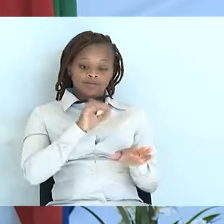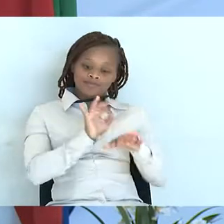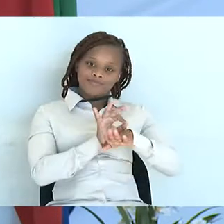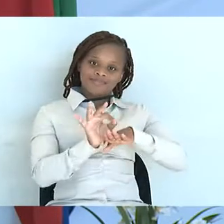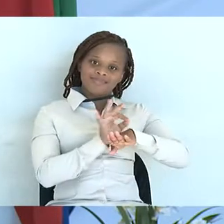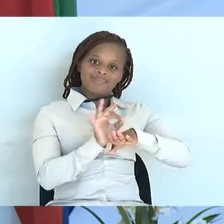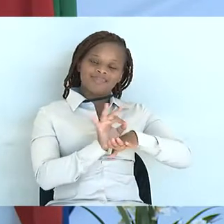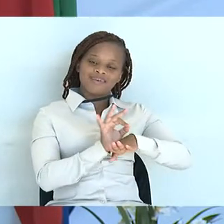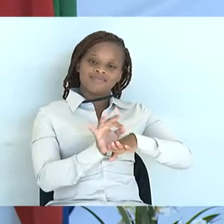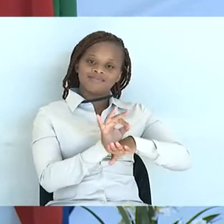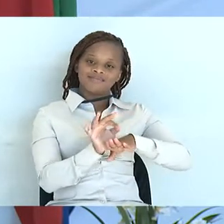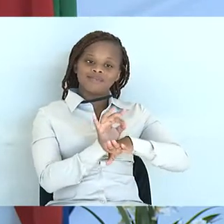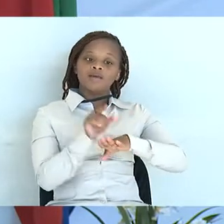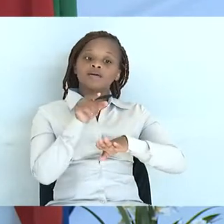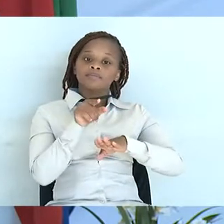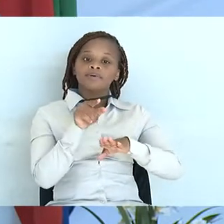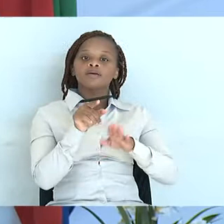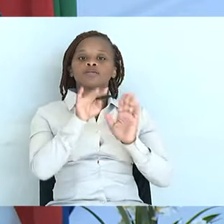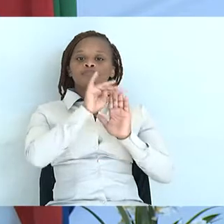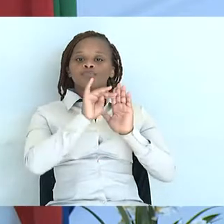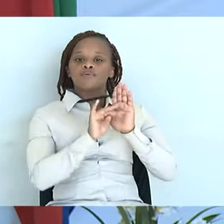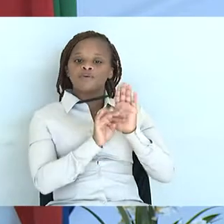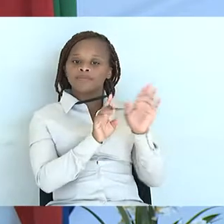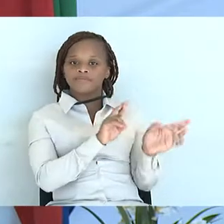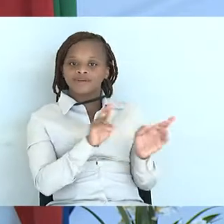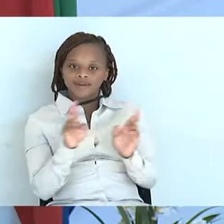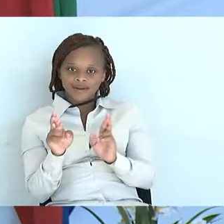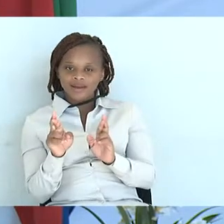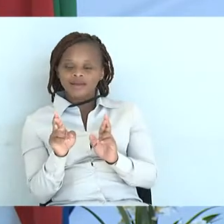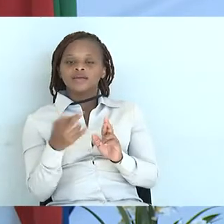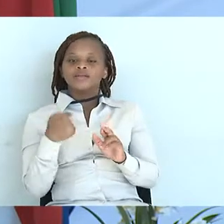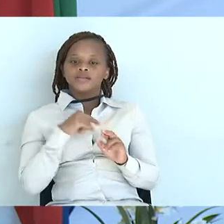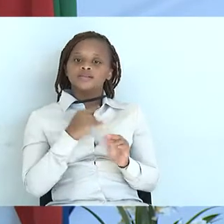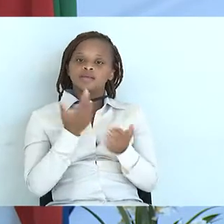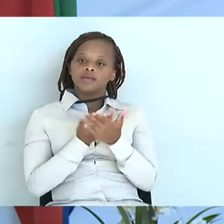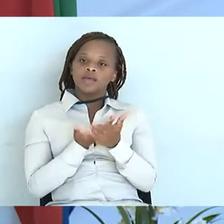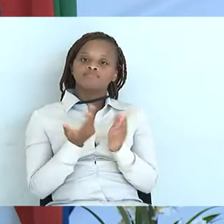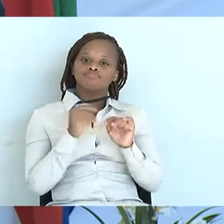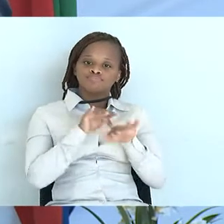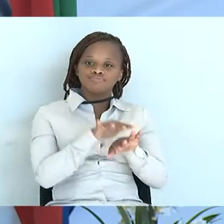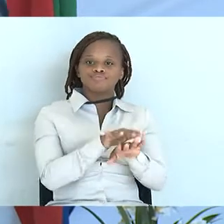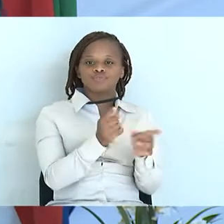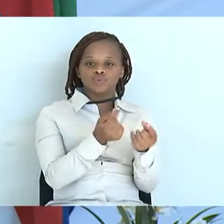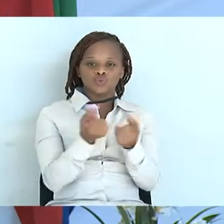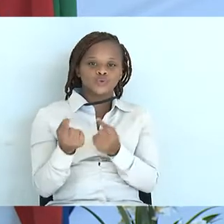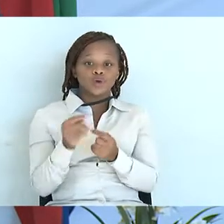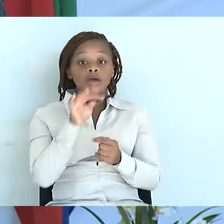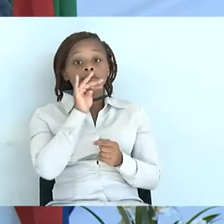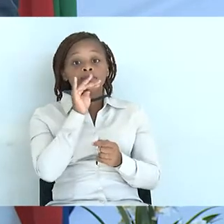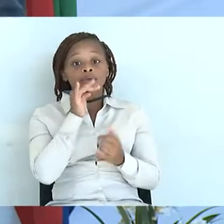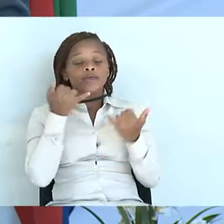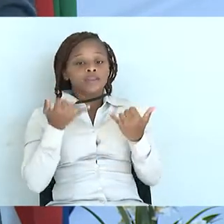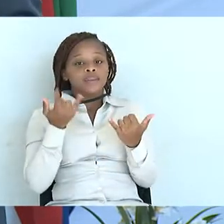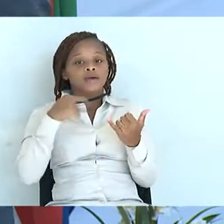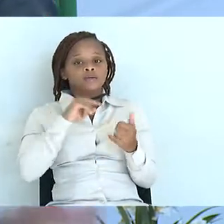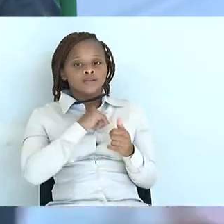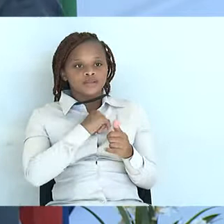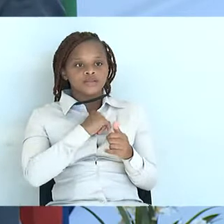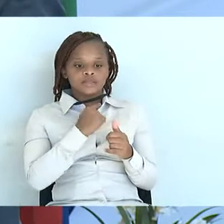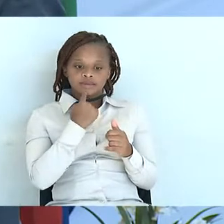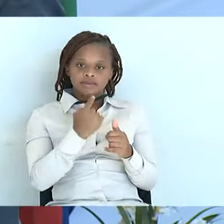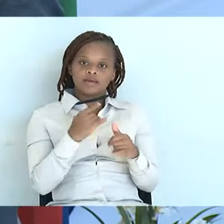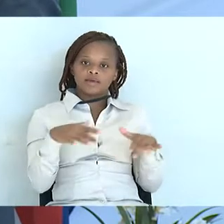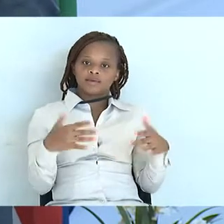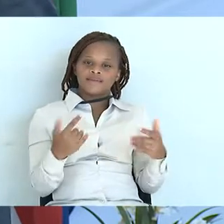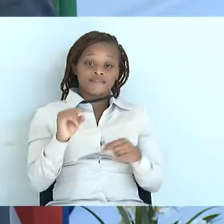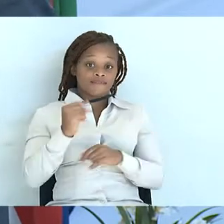implementation will implement, and then there will be organic development. So we're not going to plan, and we're not going to say we're going to plan